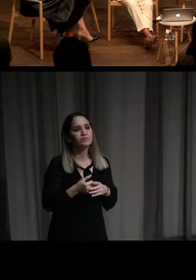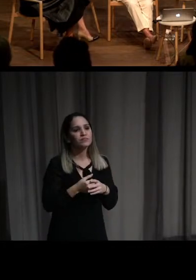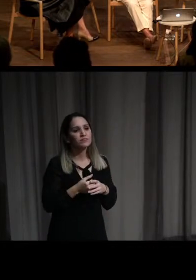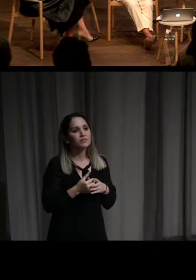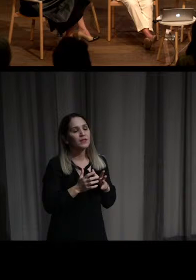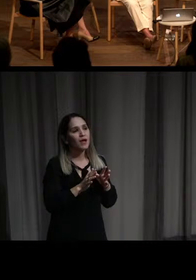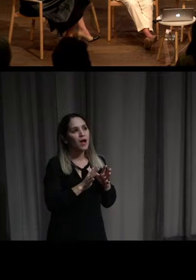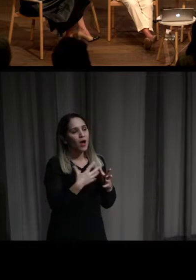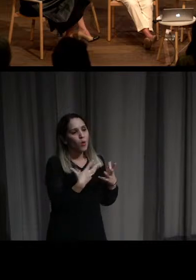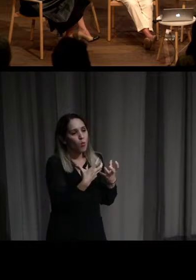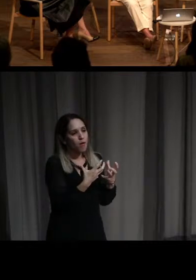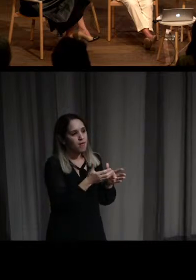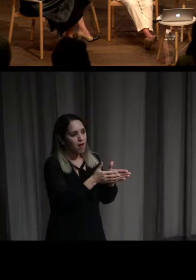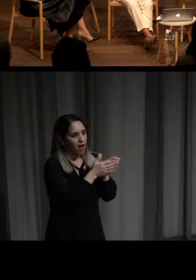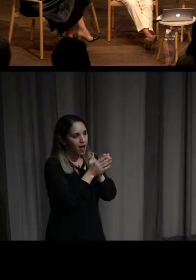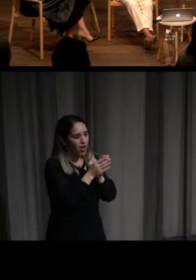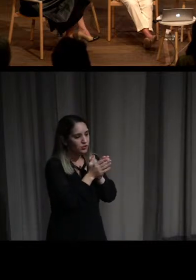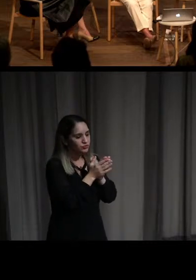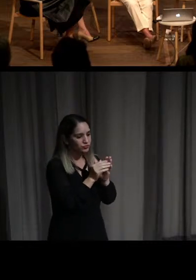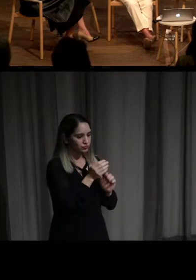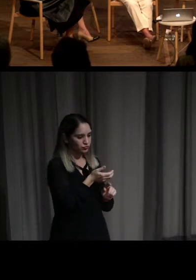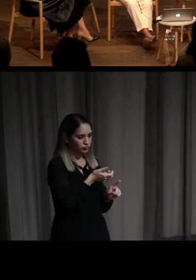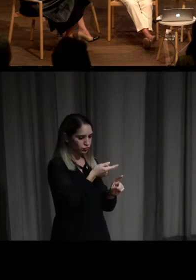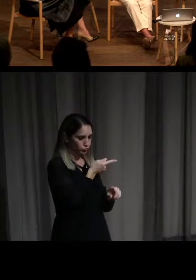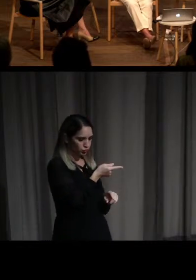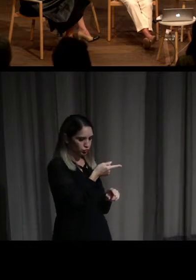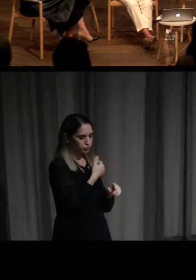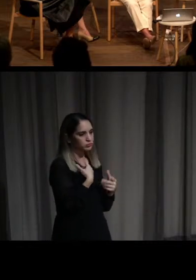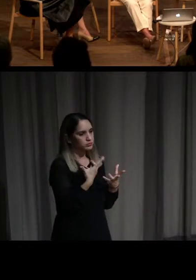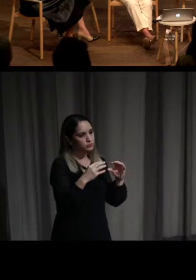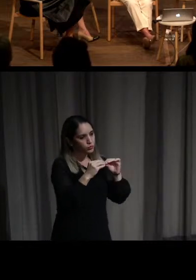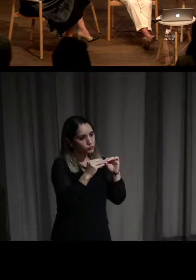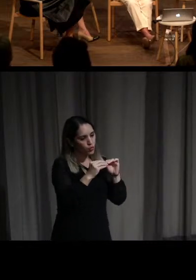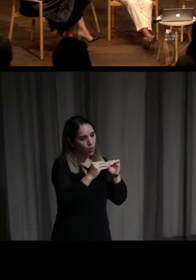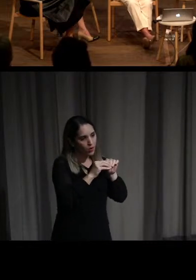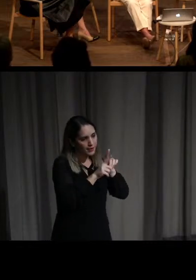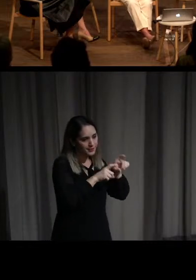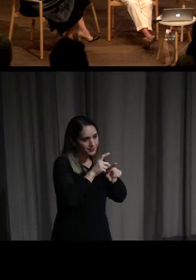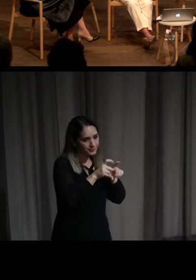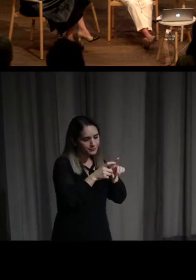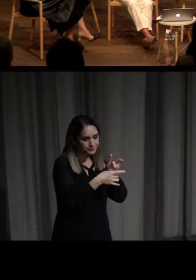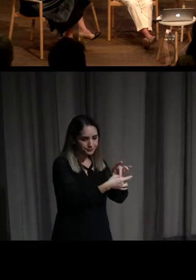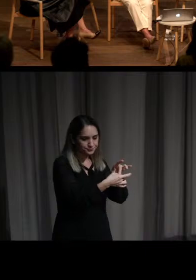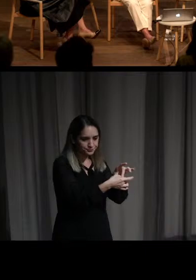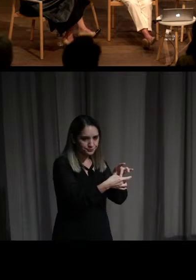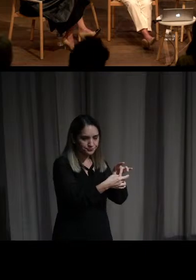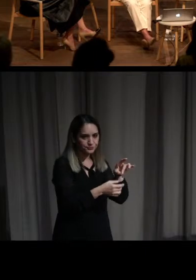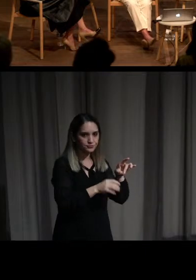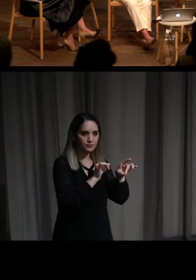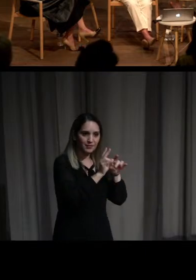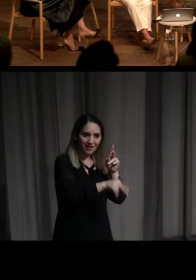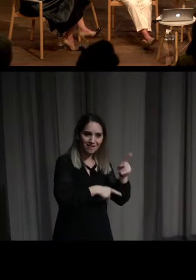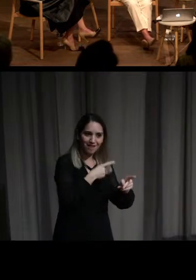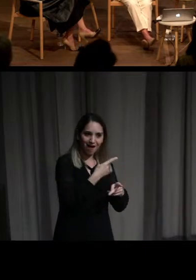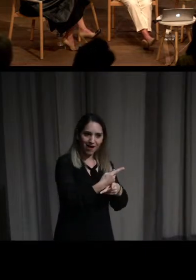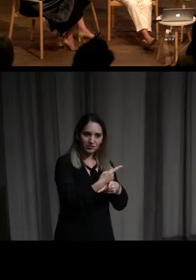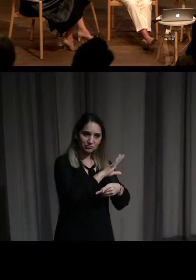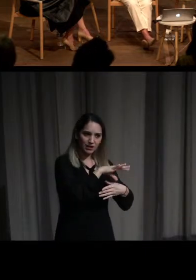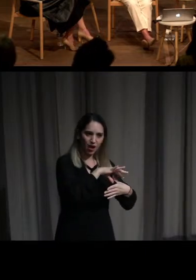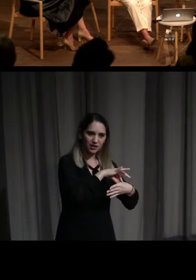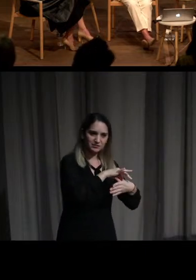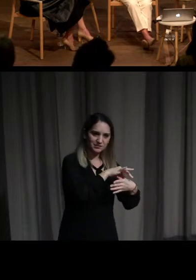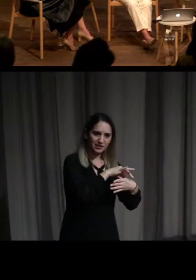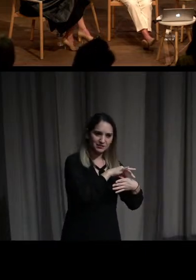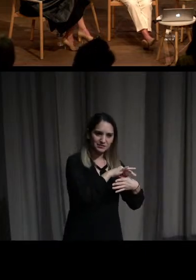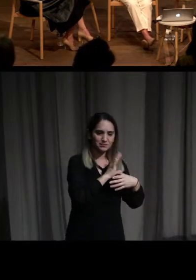you and just kind of ask you, in terms of that context,